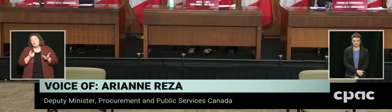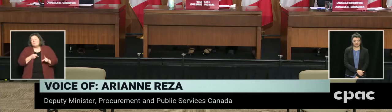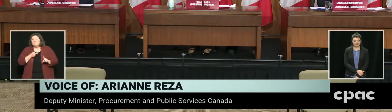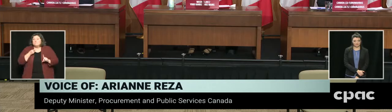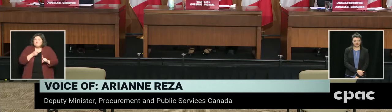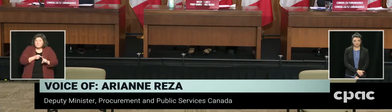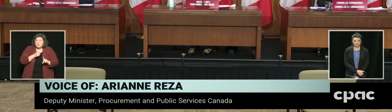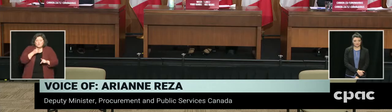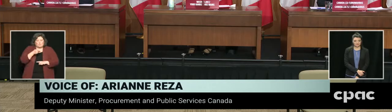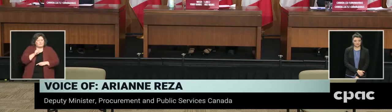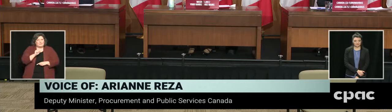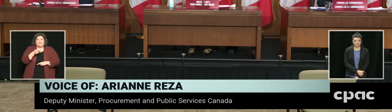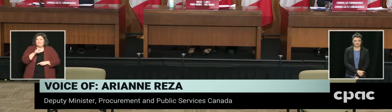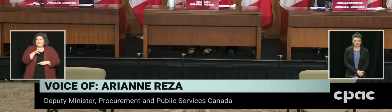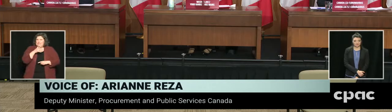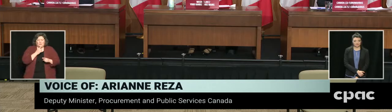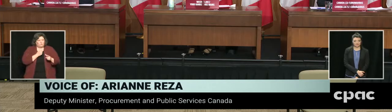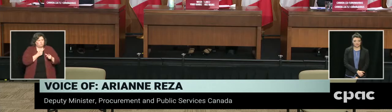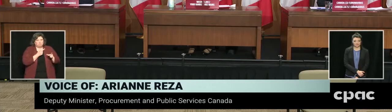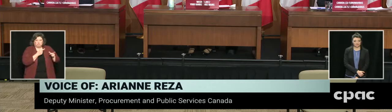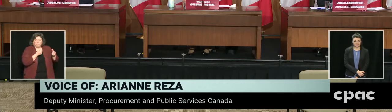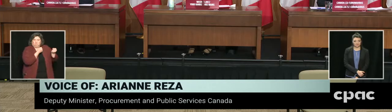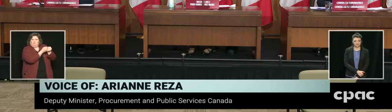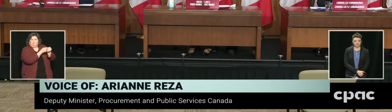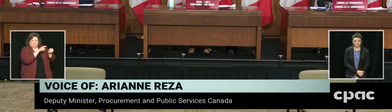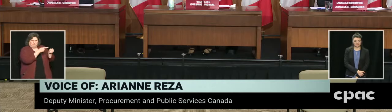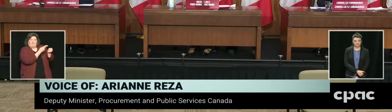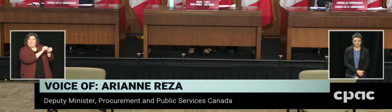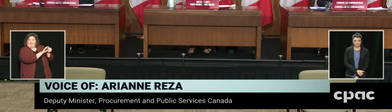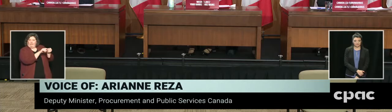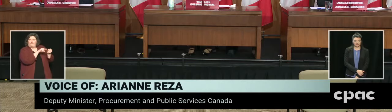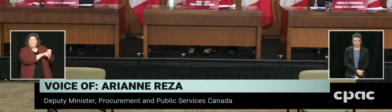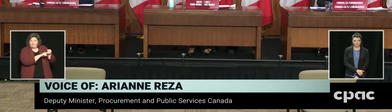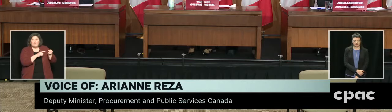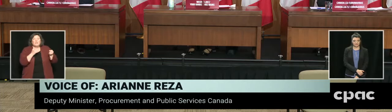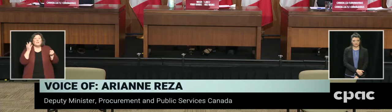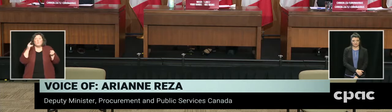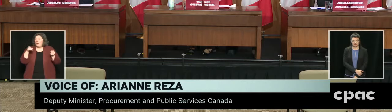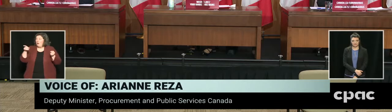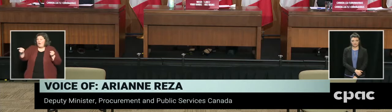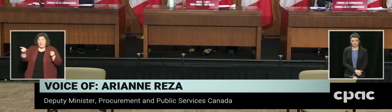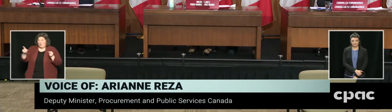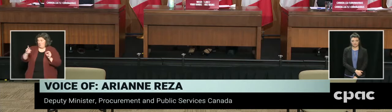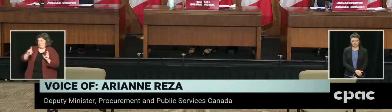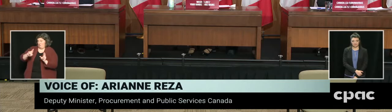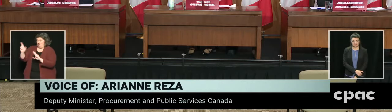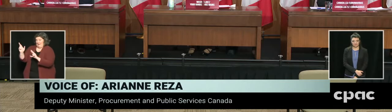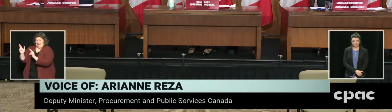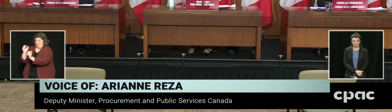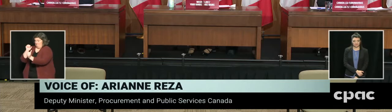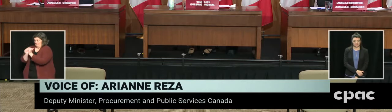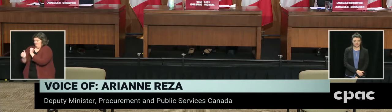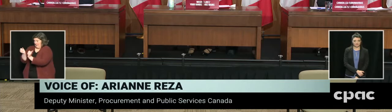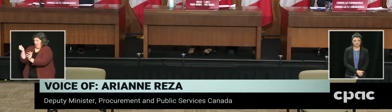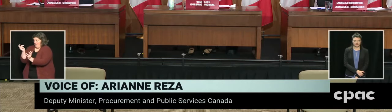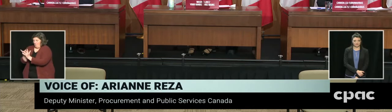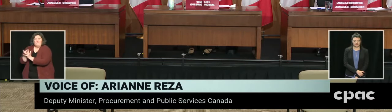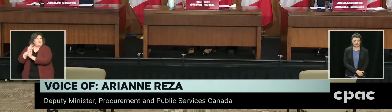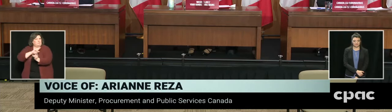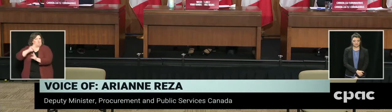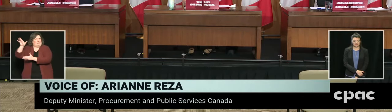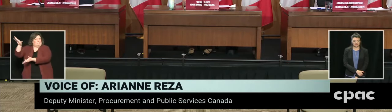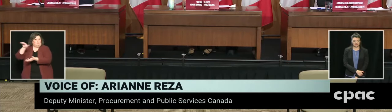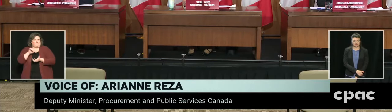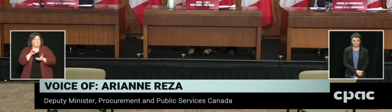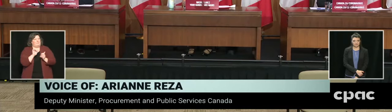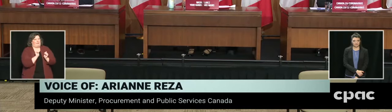will continue to support the Public Health Agency of Canada in securing early access to vaccines and ensuring that Canada has the capability to store, deliver, and